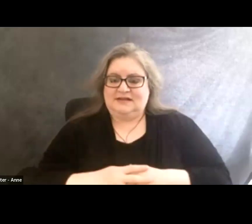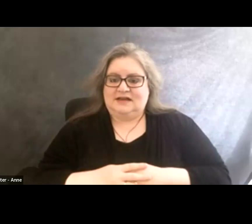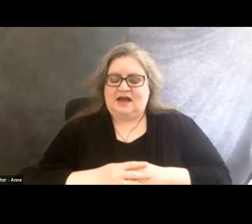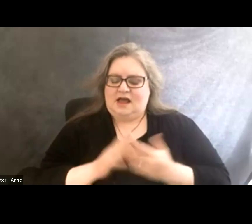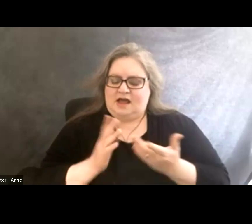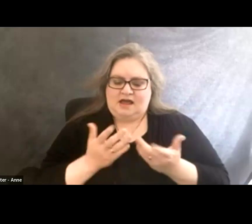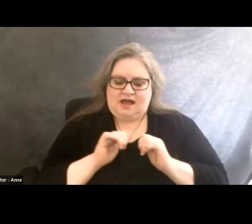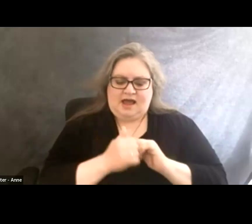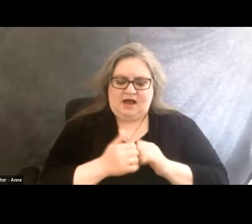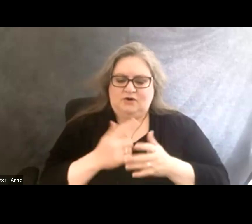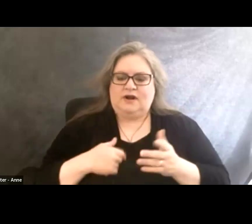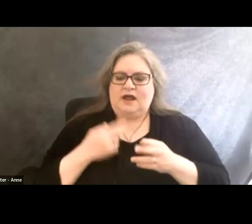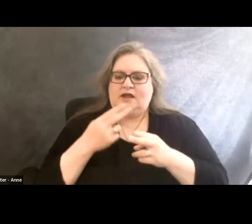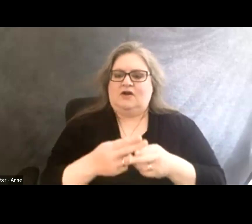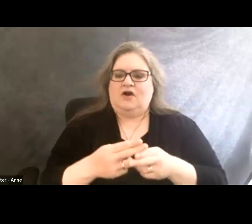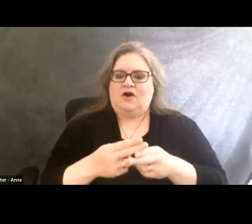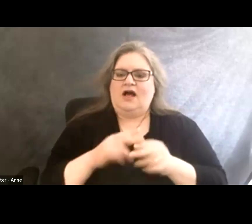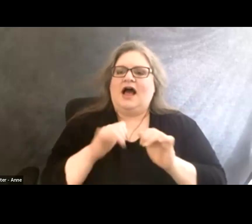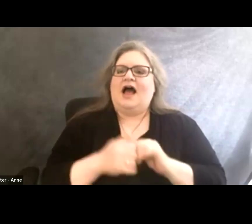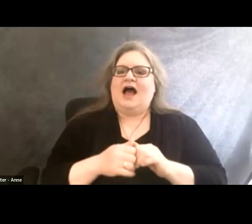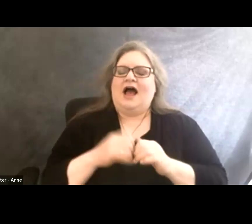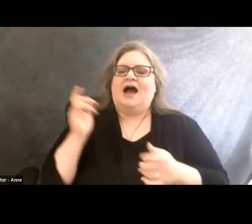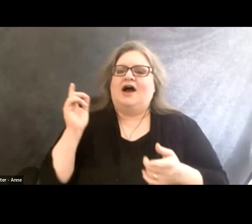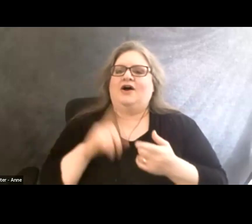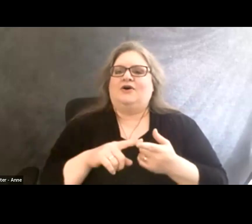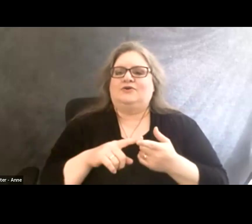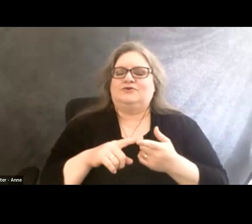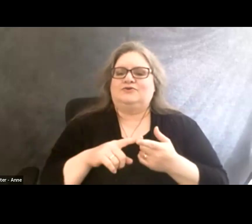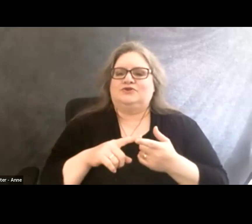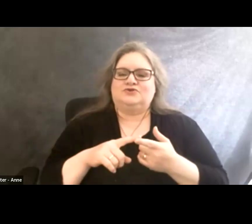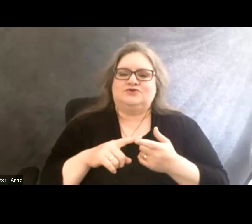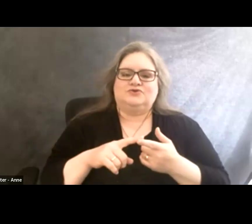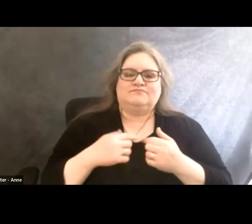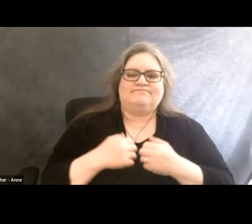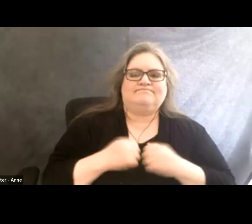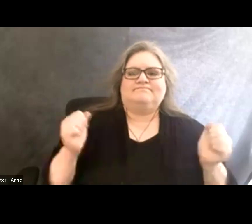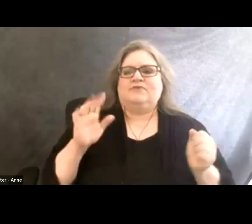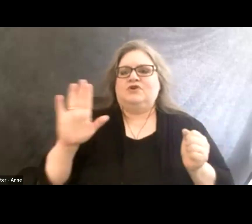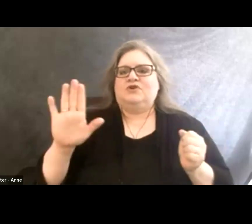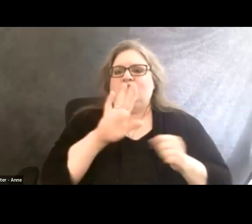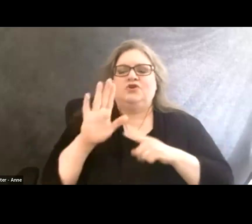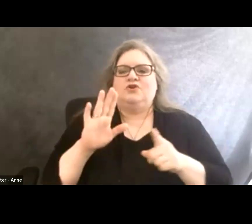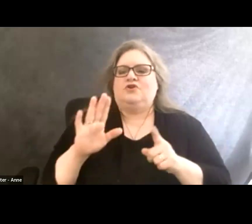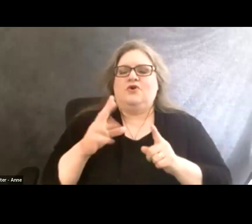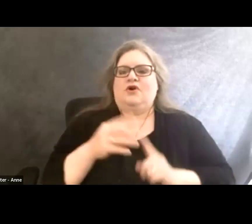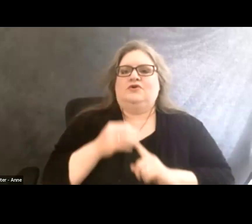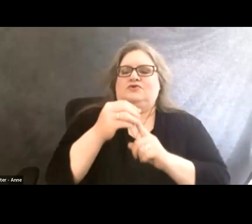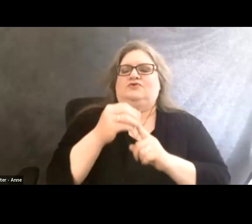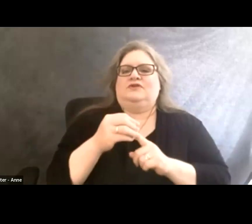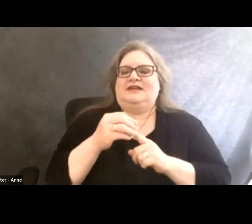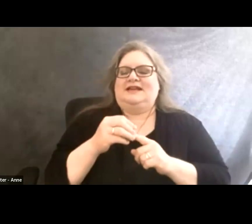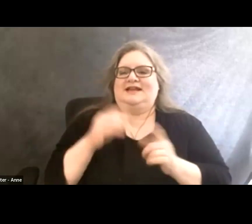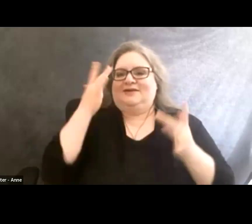how to, what I like to call, how to uncover and unleash your unique, uninhibited brilliance. Lots of